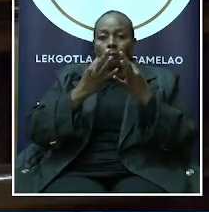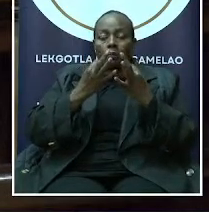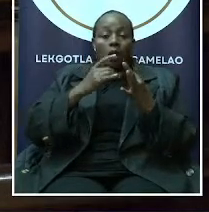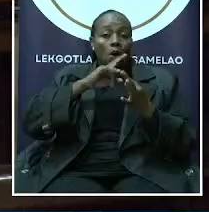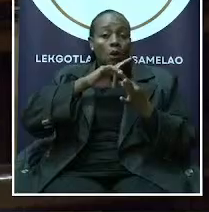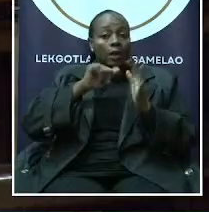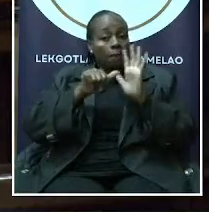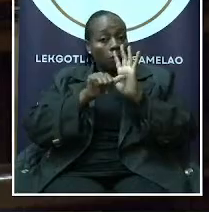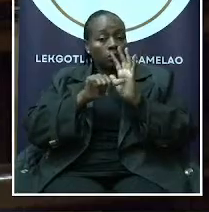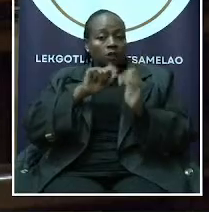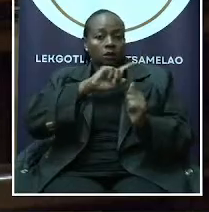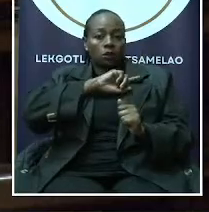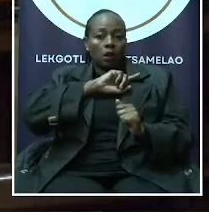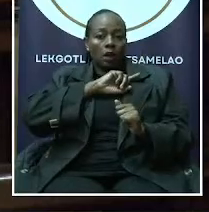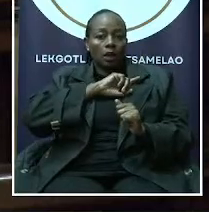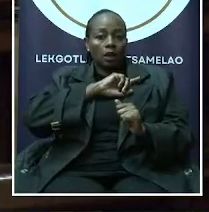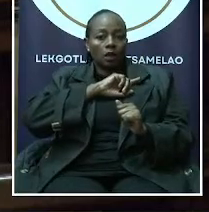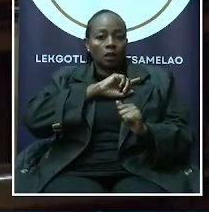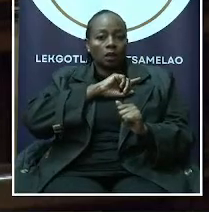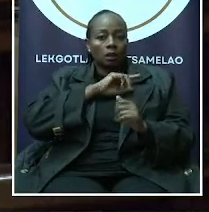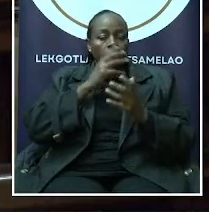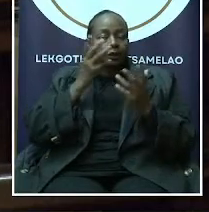that